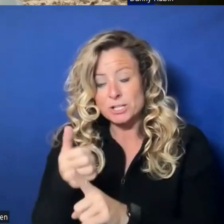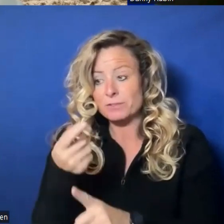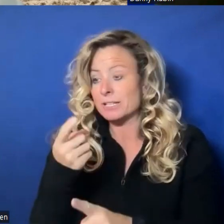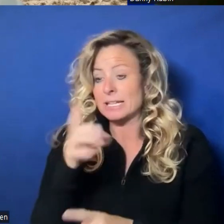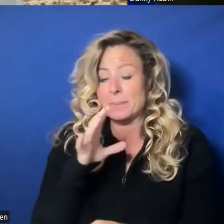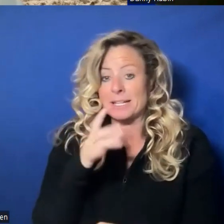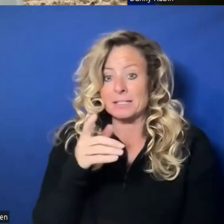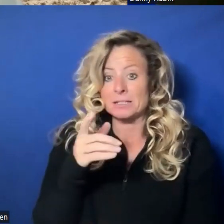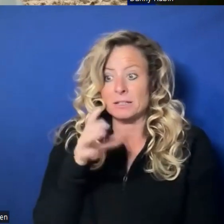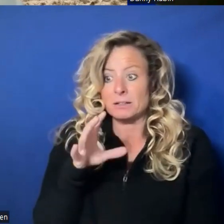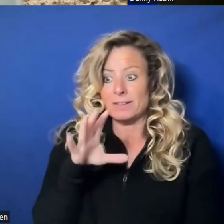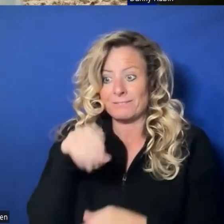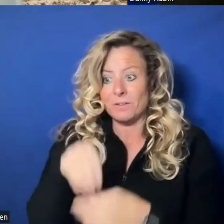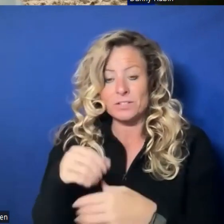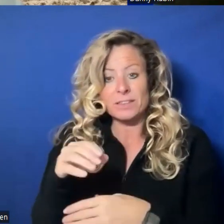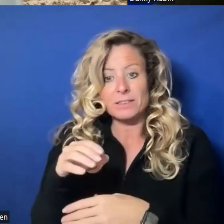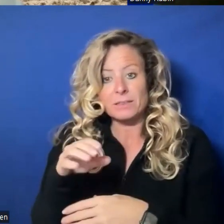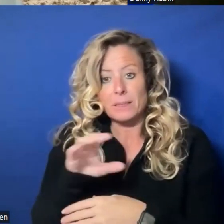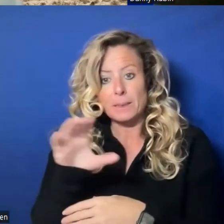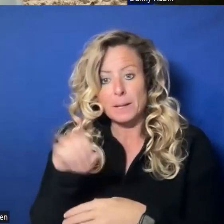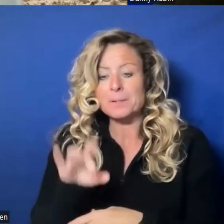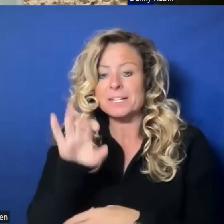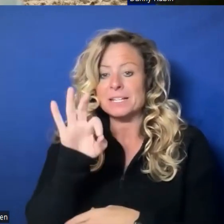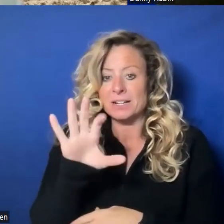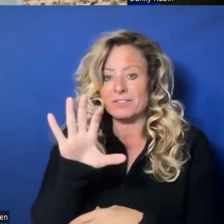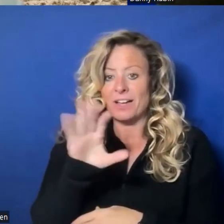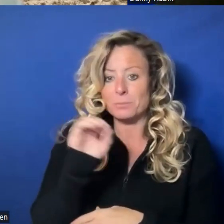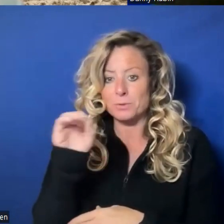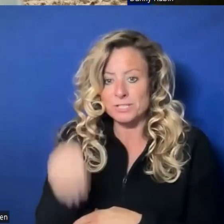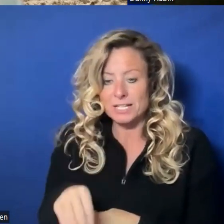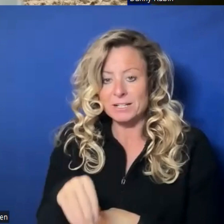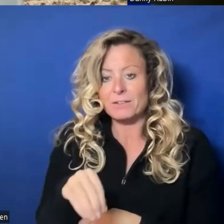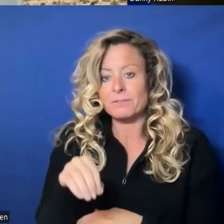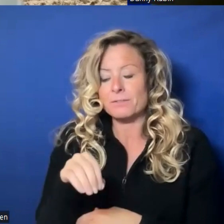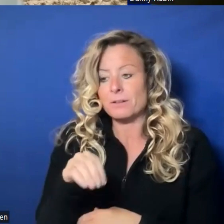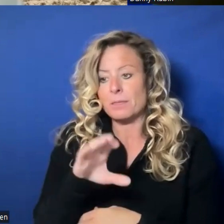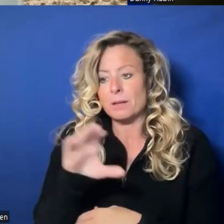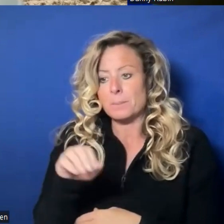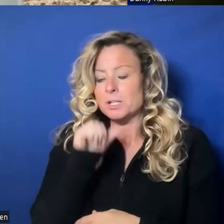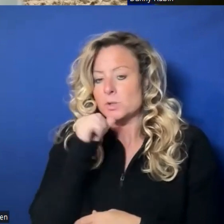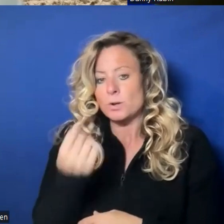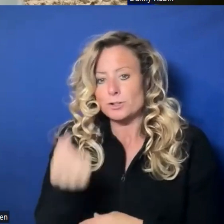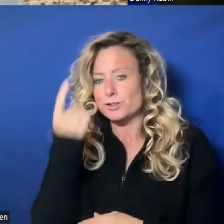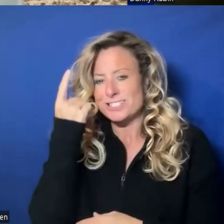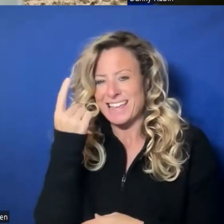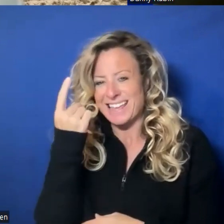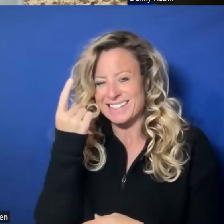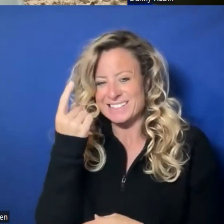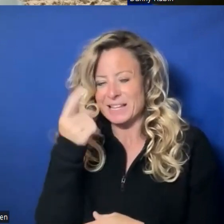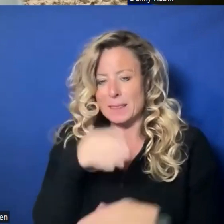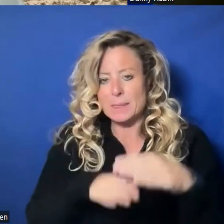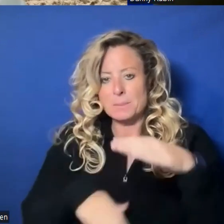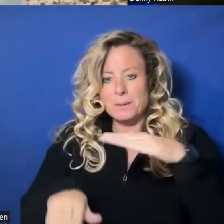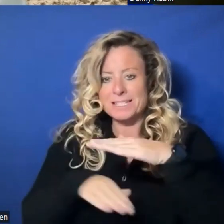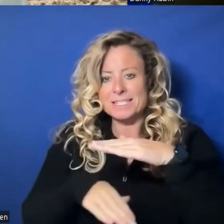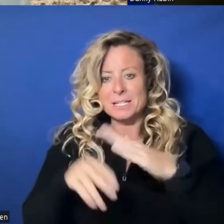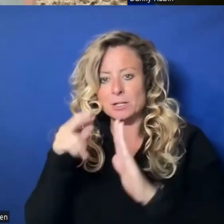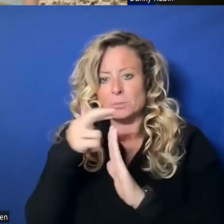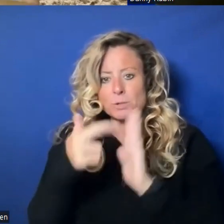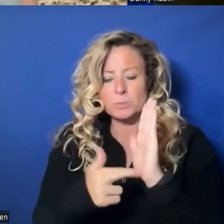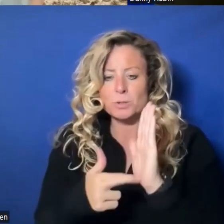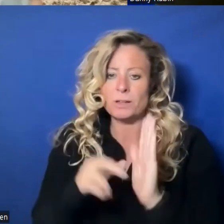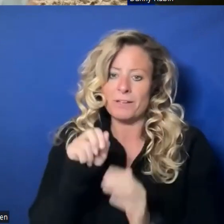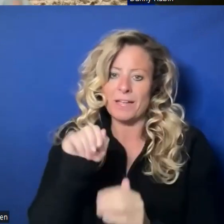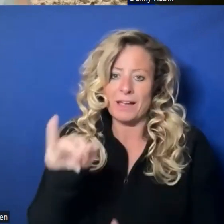company, 95% of the people don't even understand the very basic principle of AI.